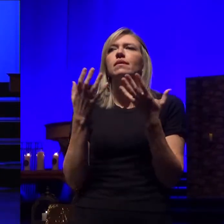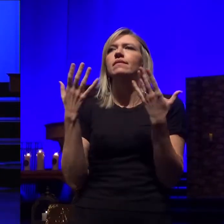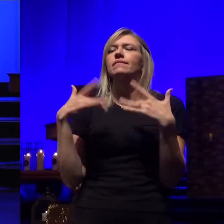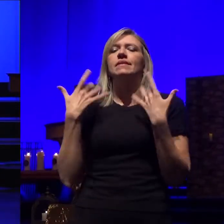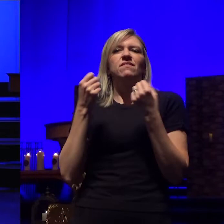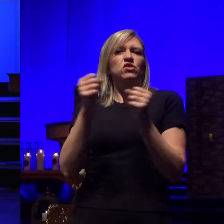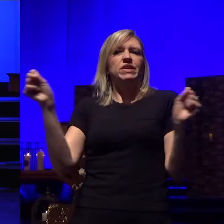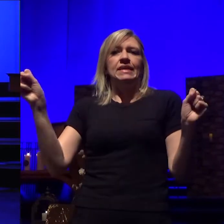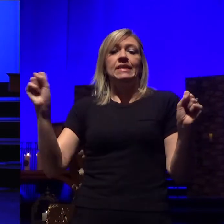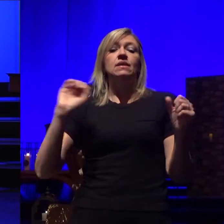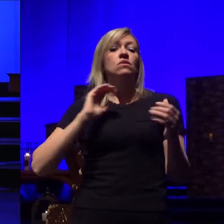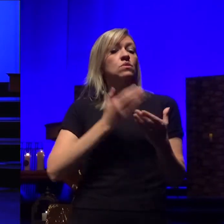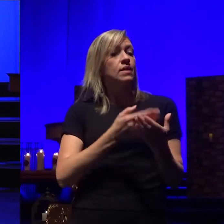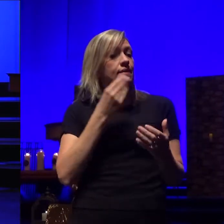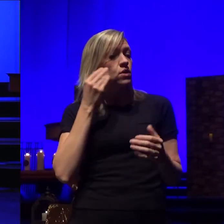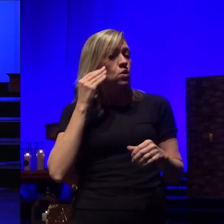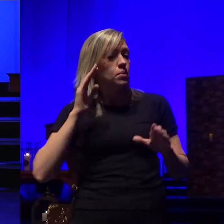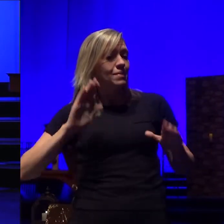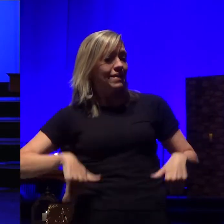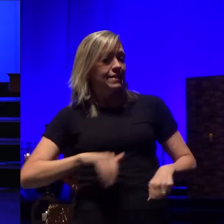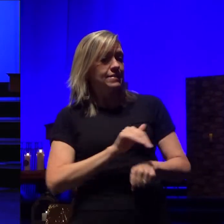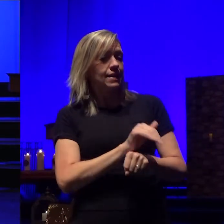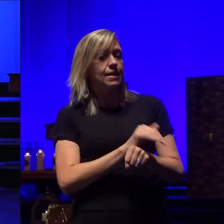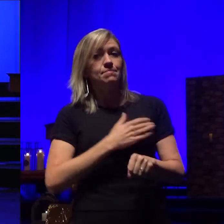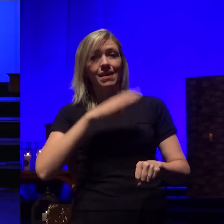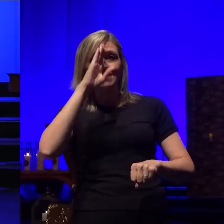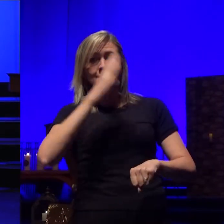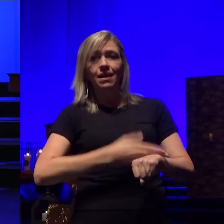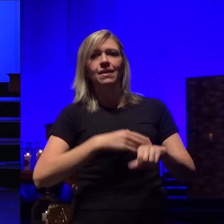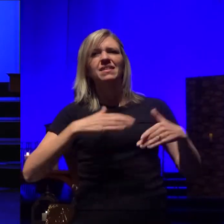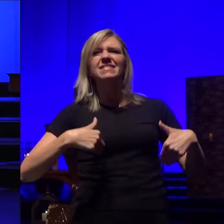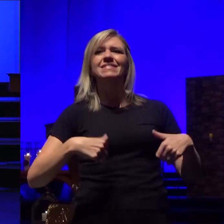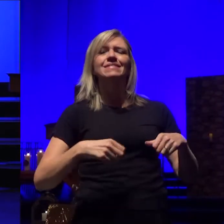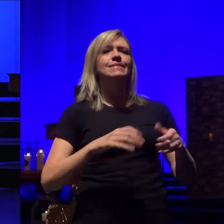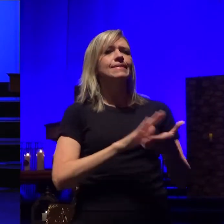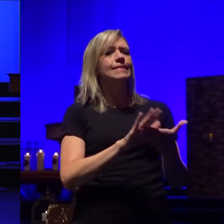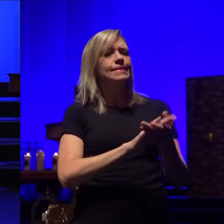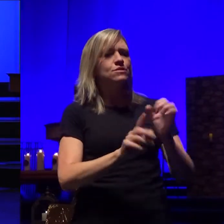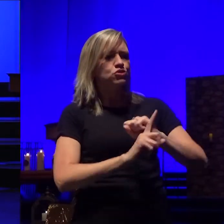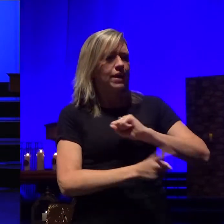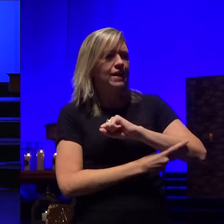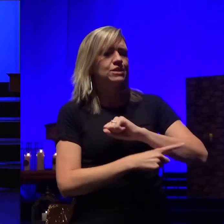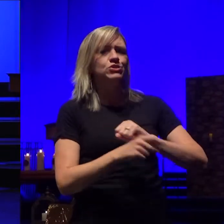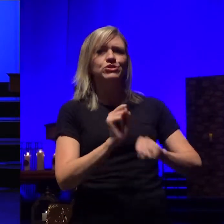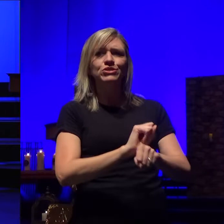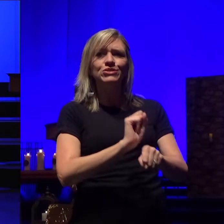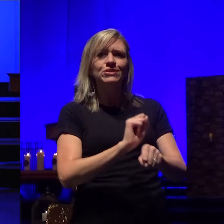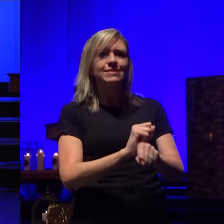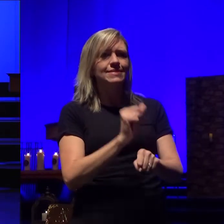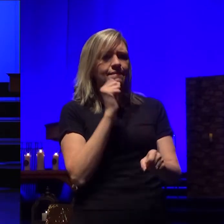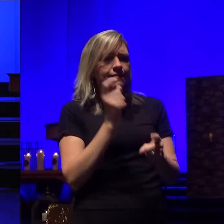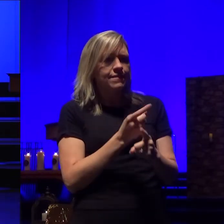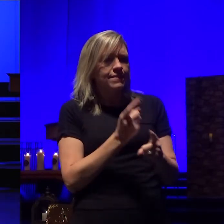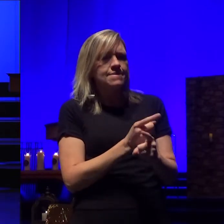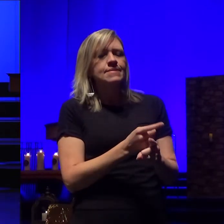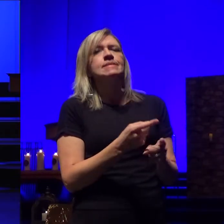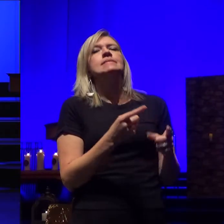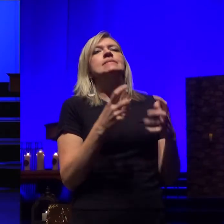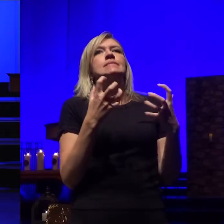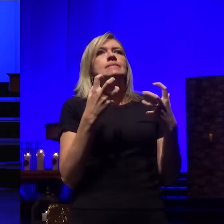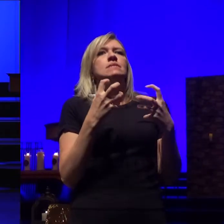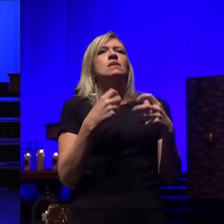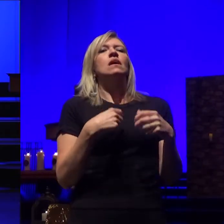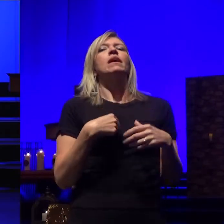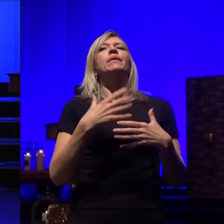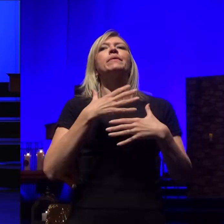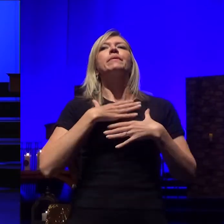get home late at night and my son hasn't taken out the trash or done his chores correctly, and I want to go up there and give him a piece of my mind, and I take a deep breath